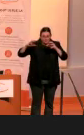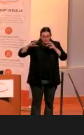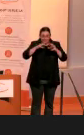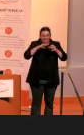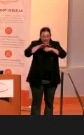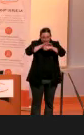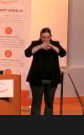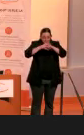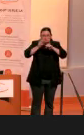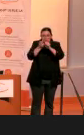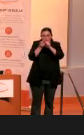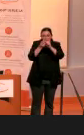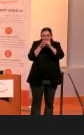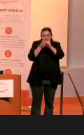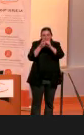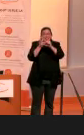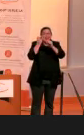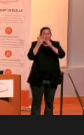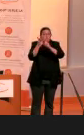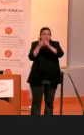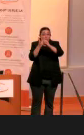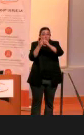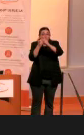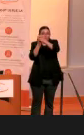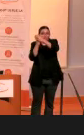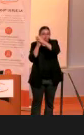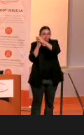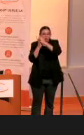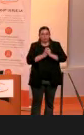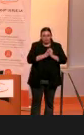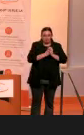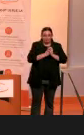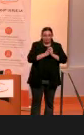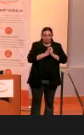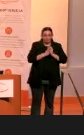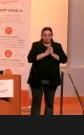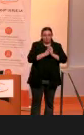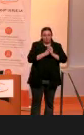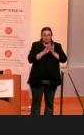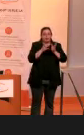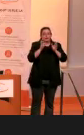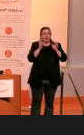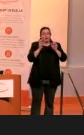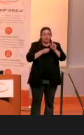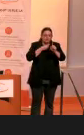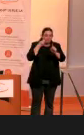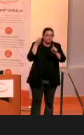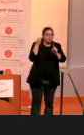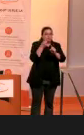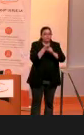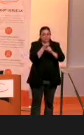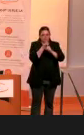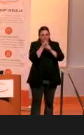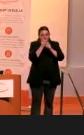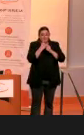surface receptors of this, if we can block this, will play a huge role in ameliorating